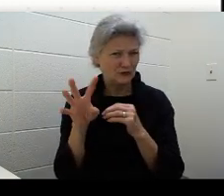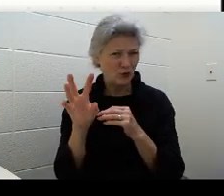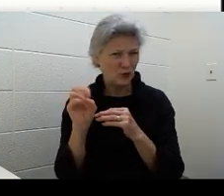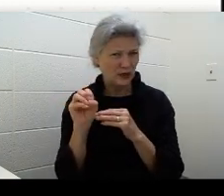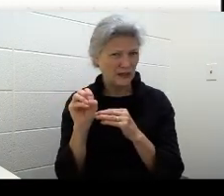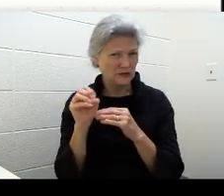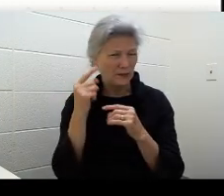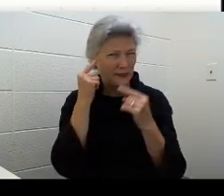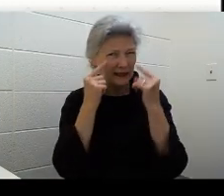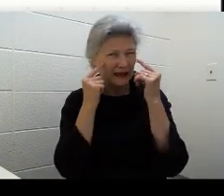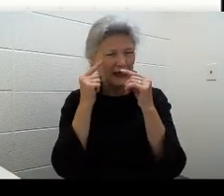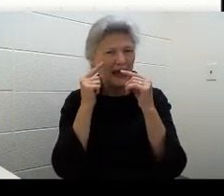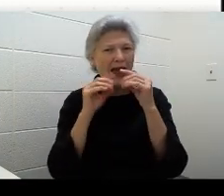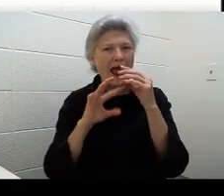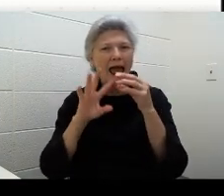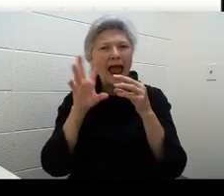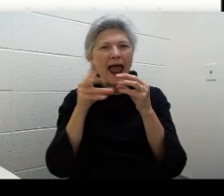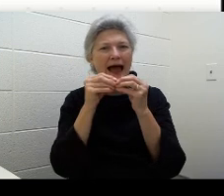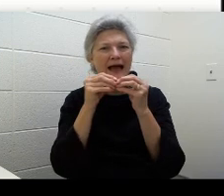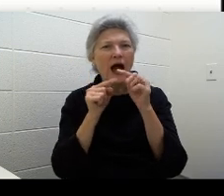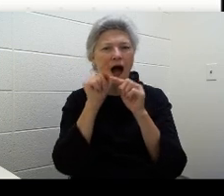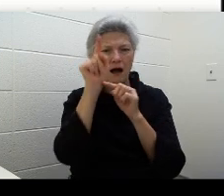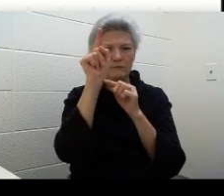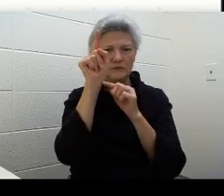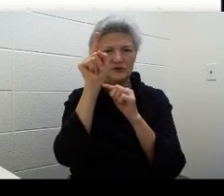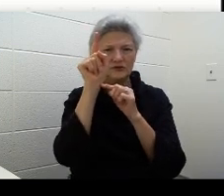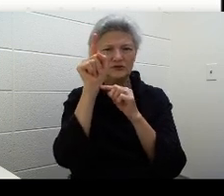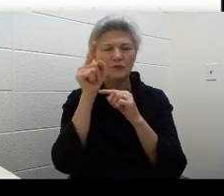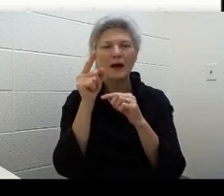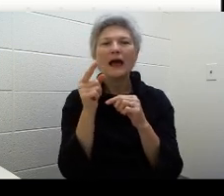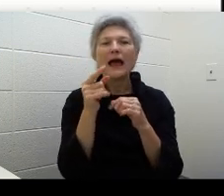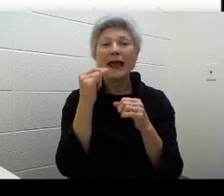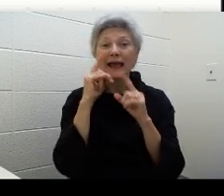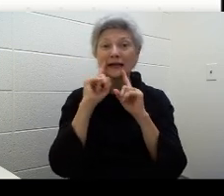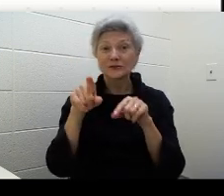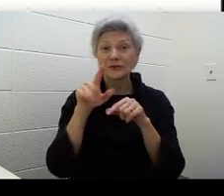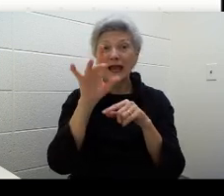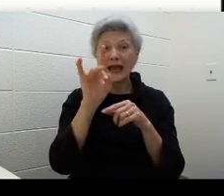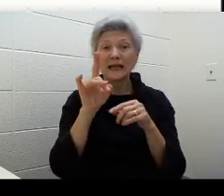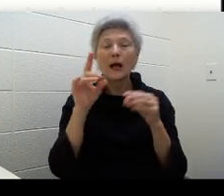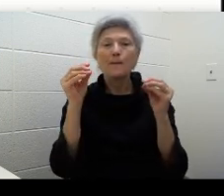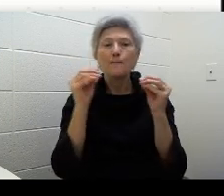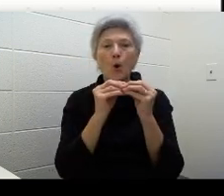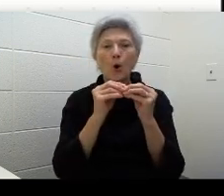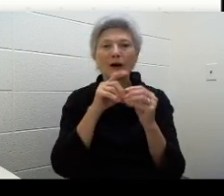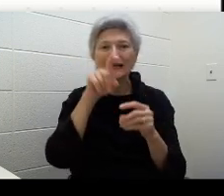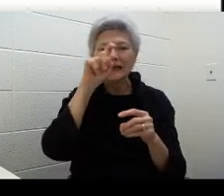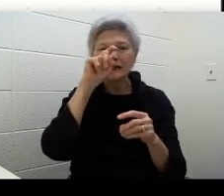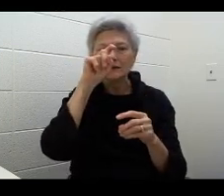40. So my final answer is 8 more equals